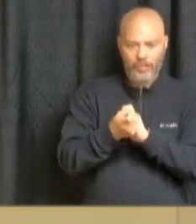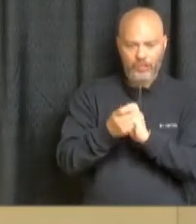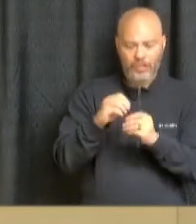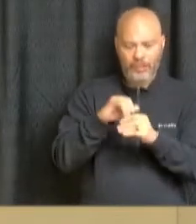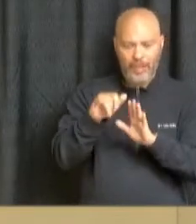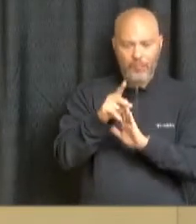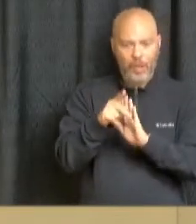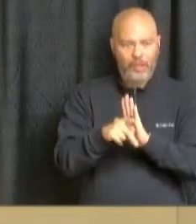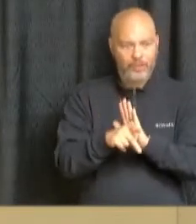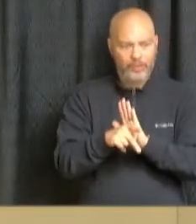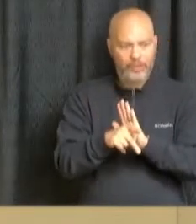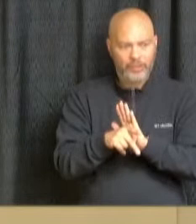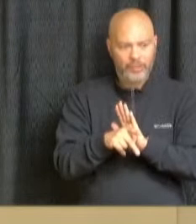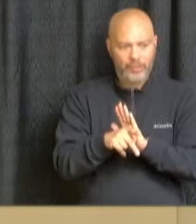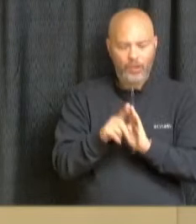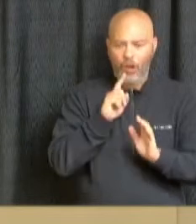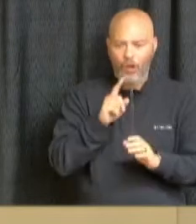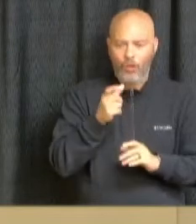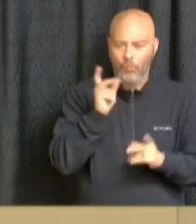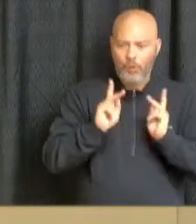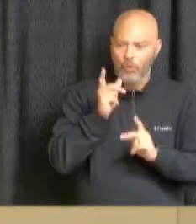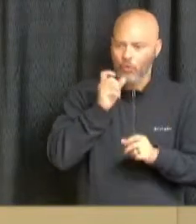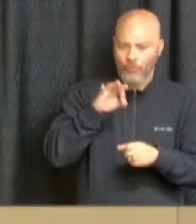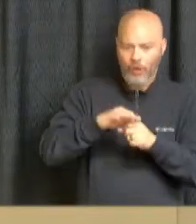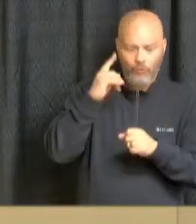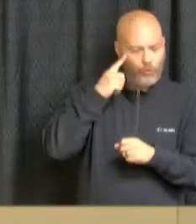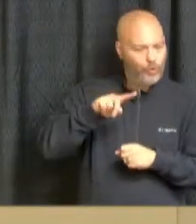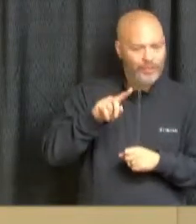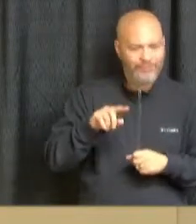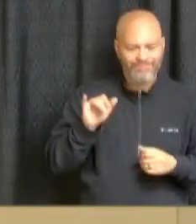in that policy are the ones voting for it. And